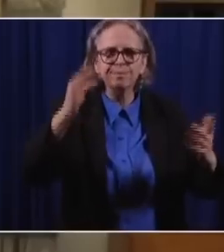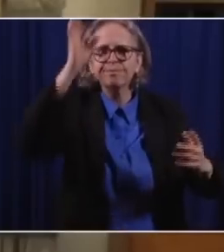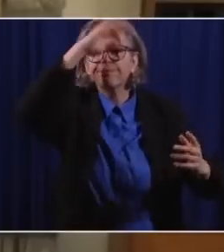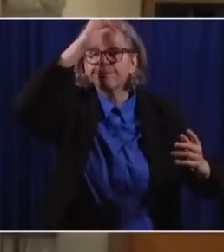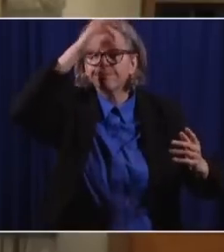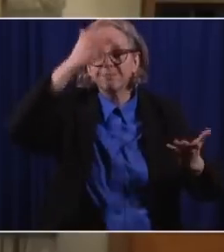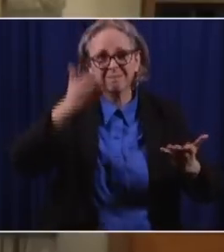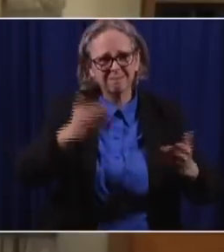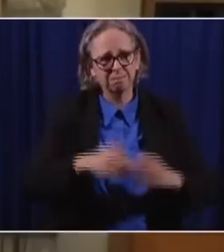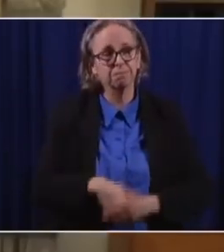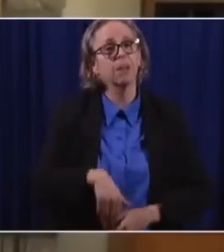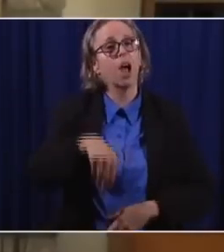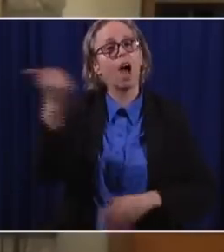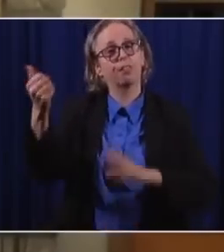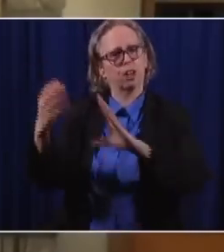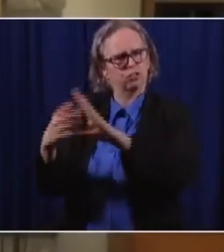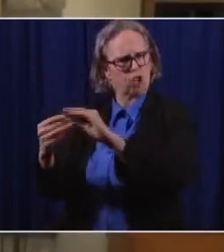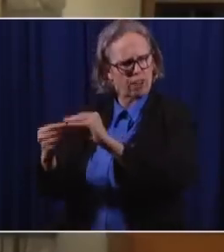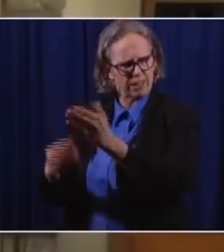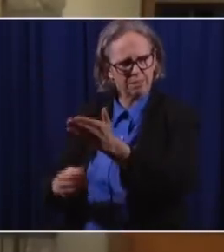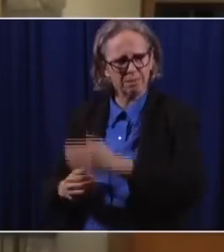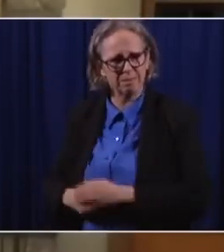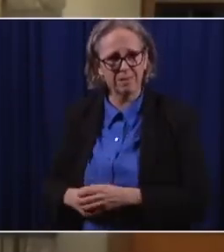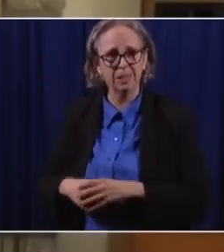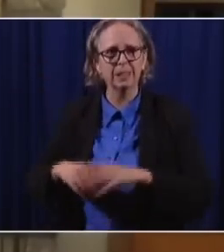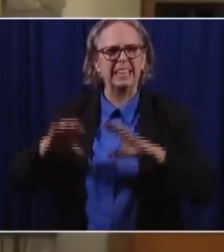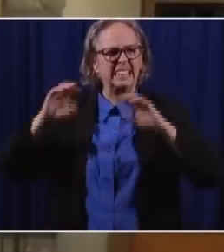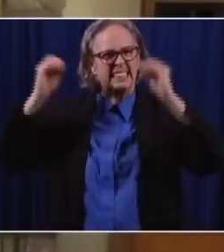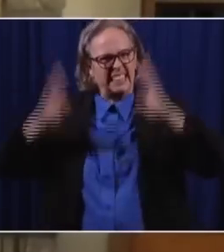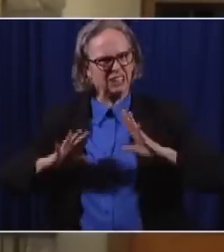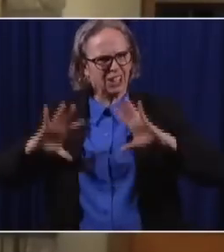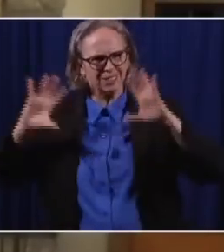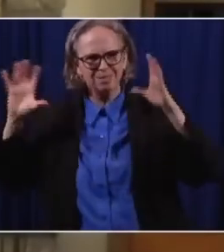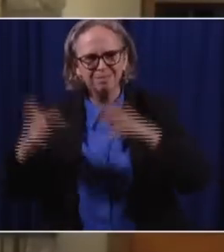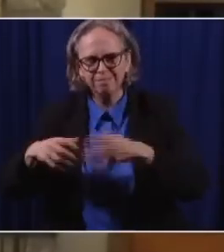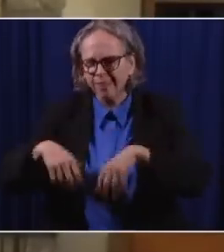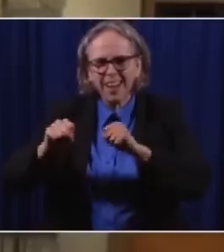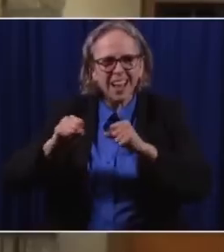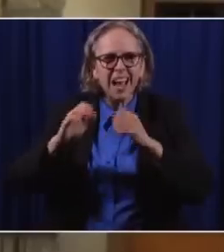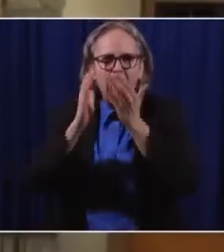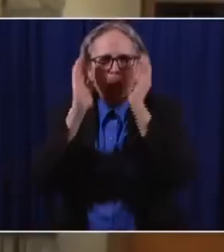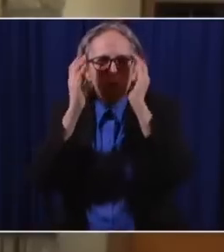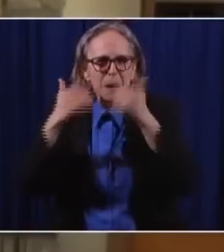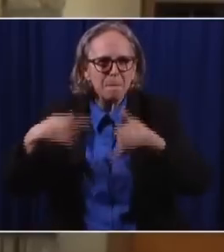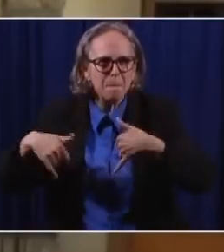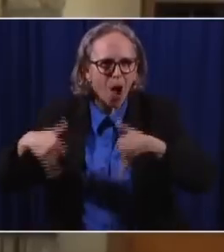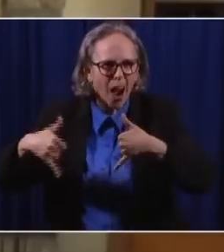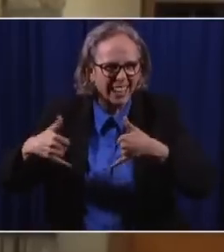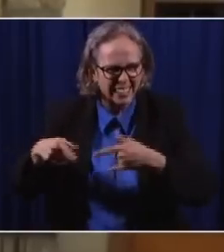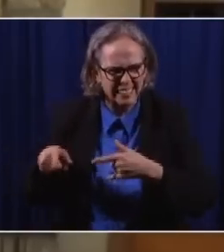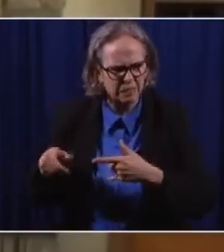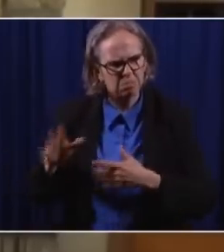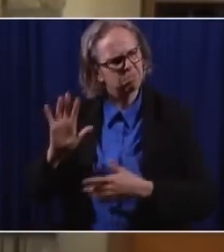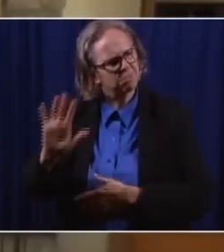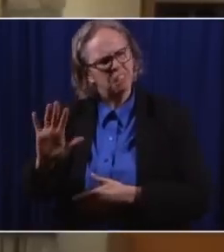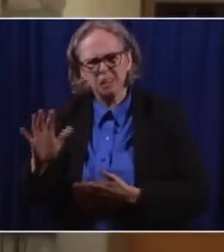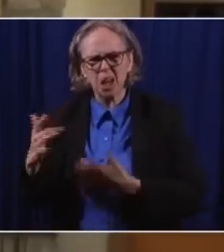example, a group of teachers had a Halloween party with their bubble of people that they usually spend time